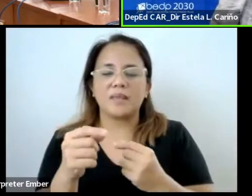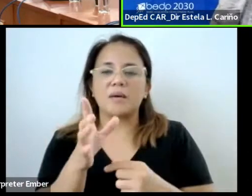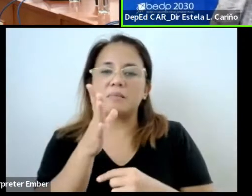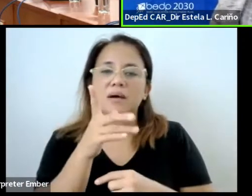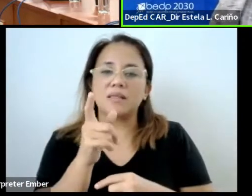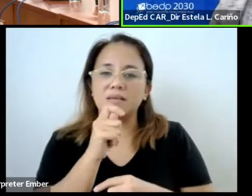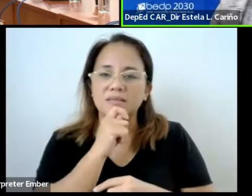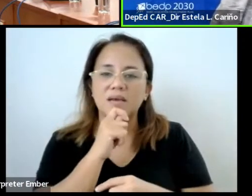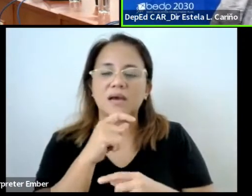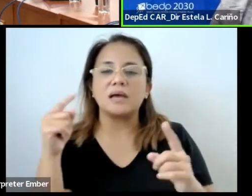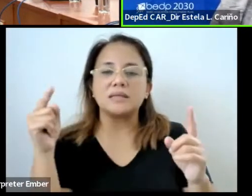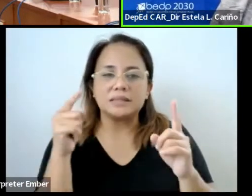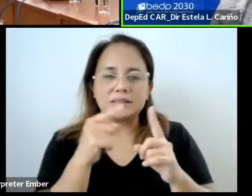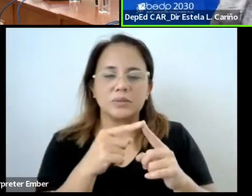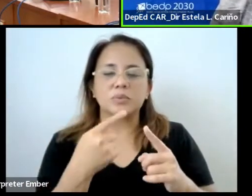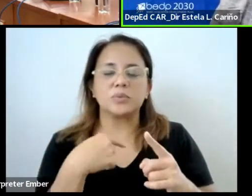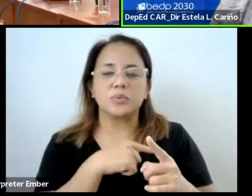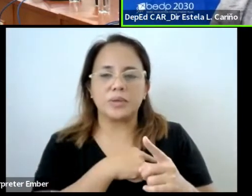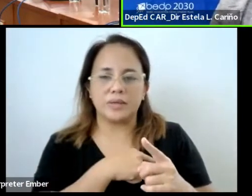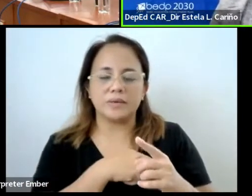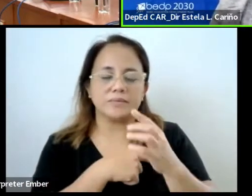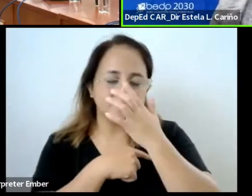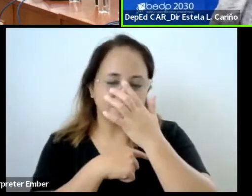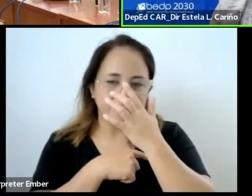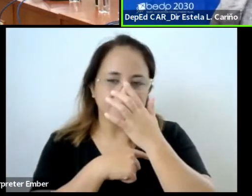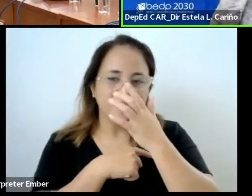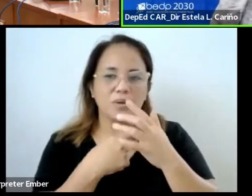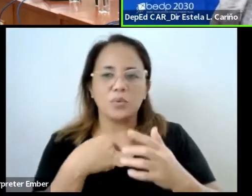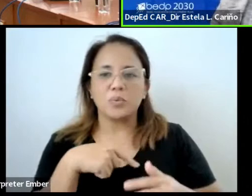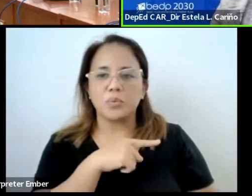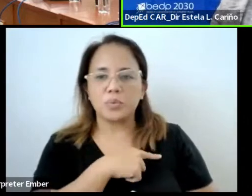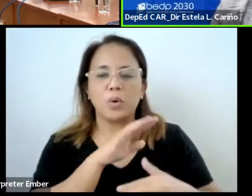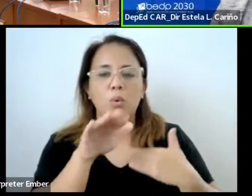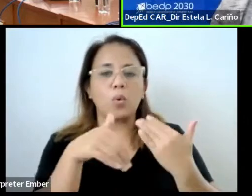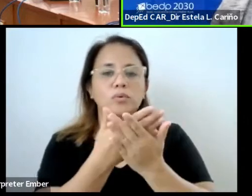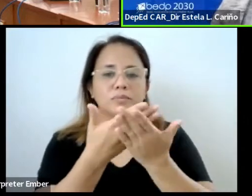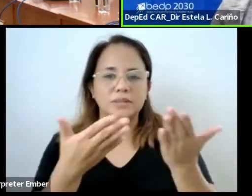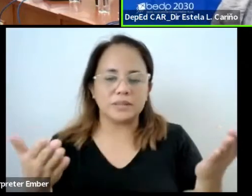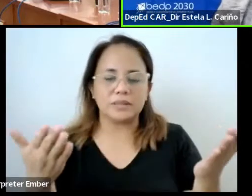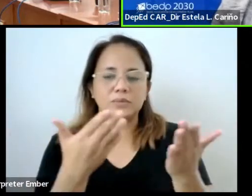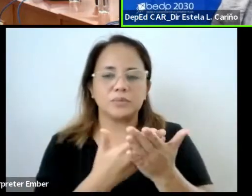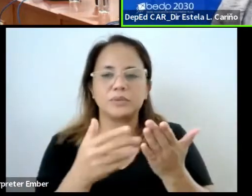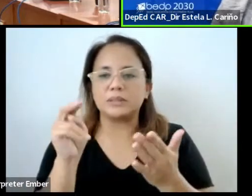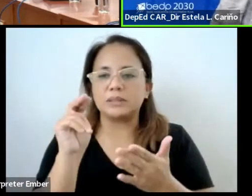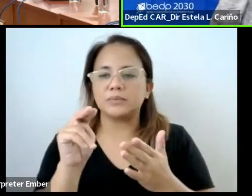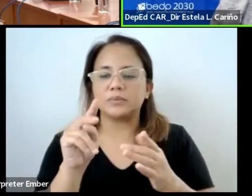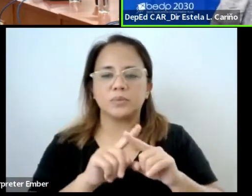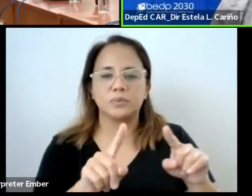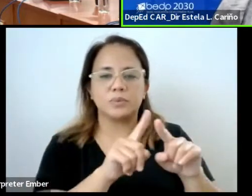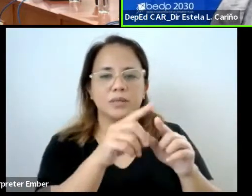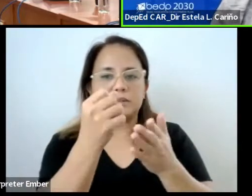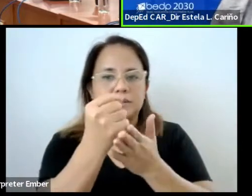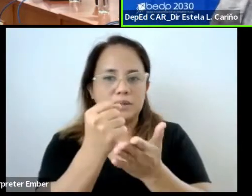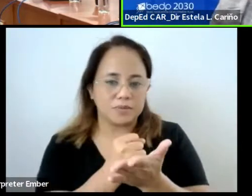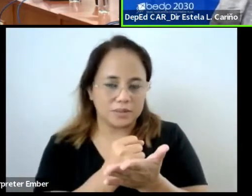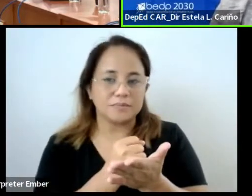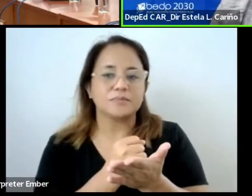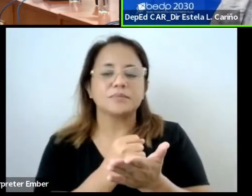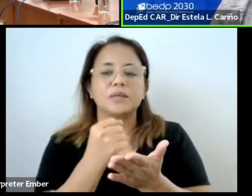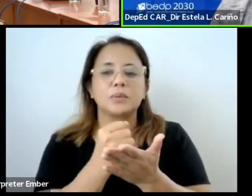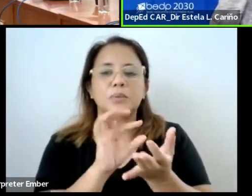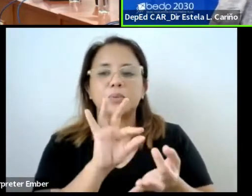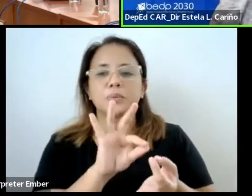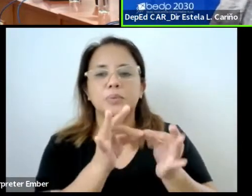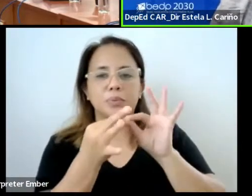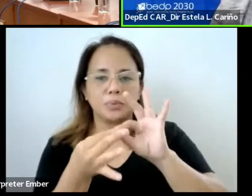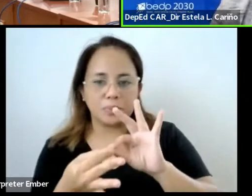tongue until we shall all the materials needed in the different subject areas translated